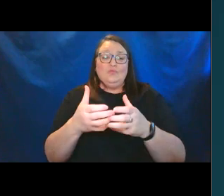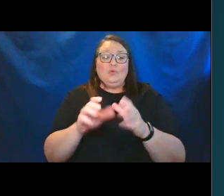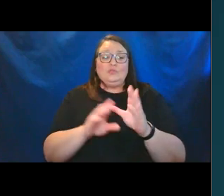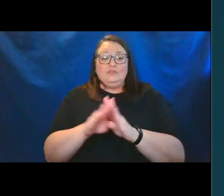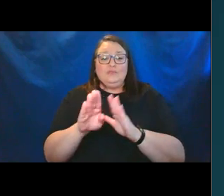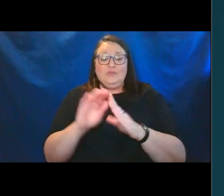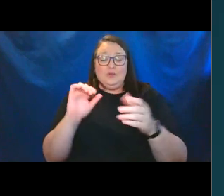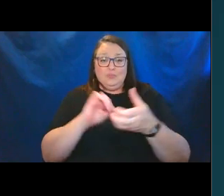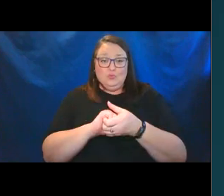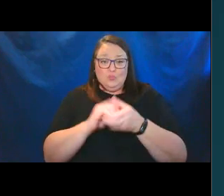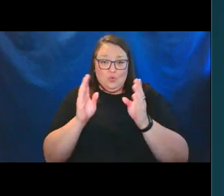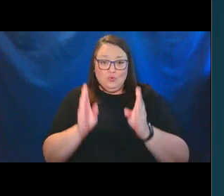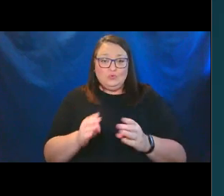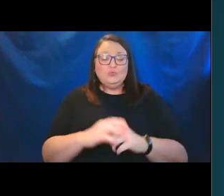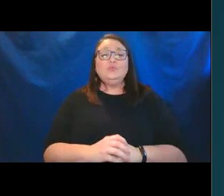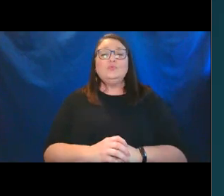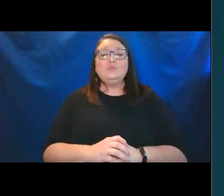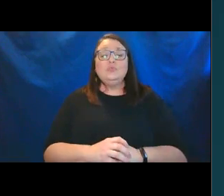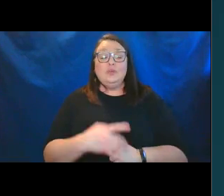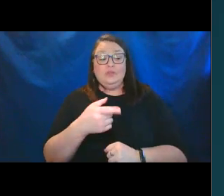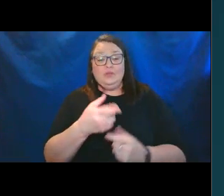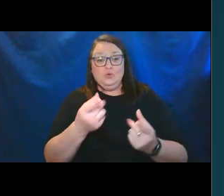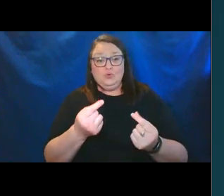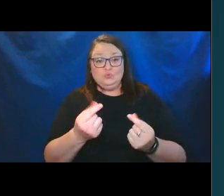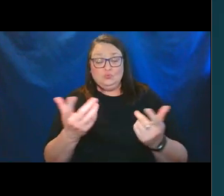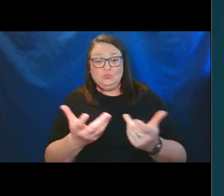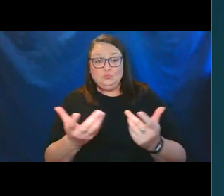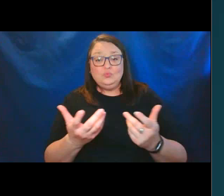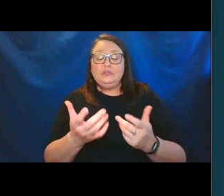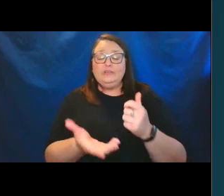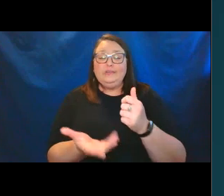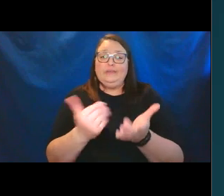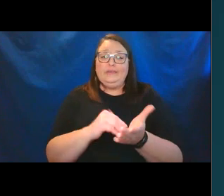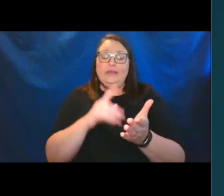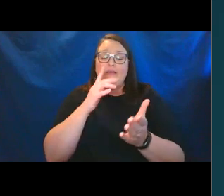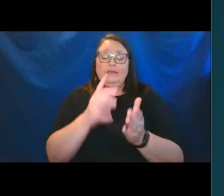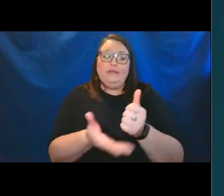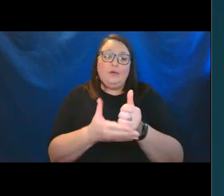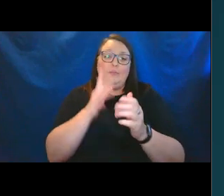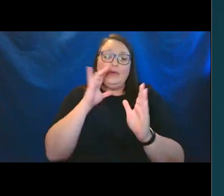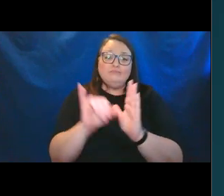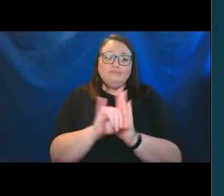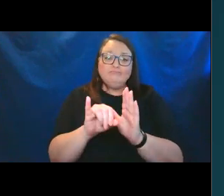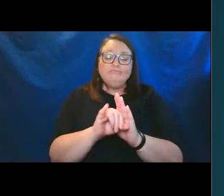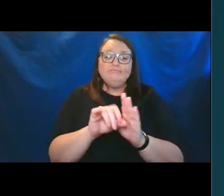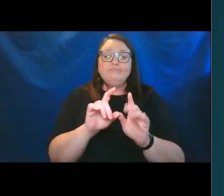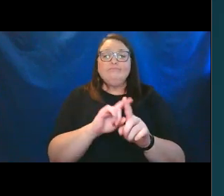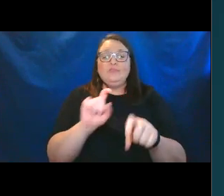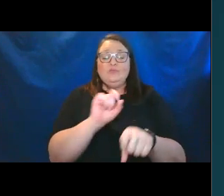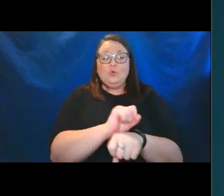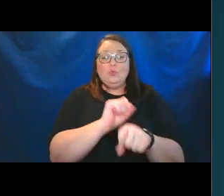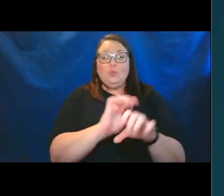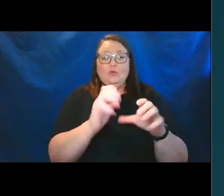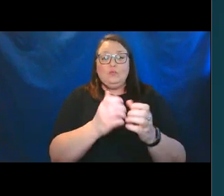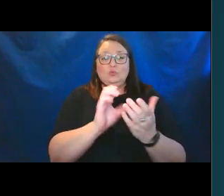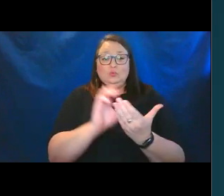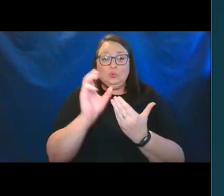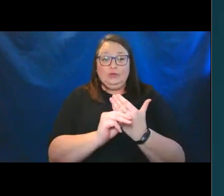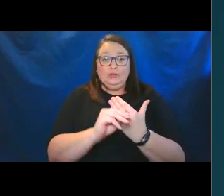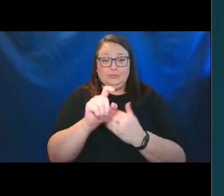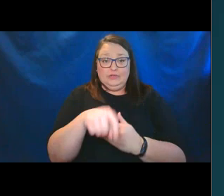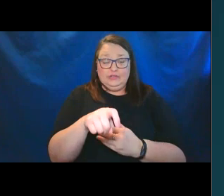partners. And what they will be doing is, again, helping identify different workforce curriculum needs. As